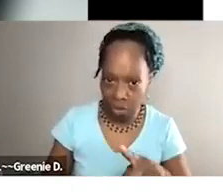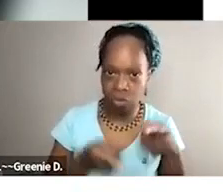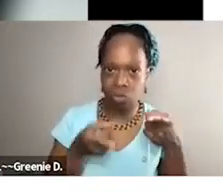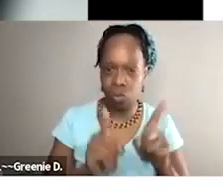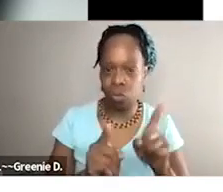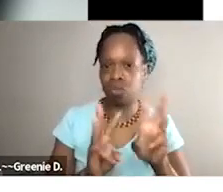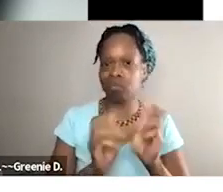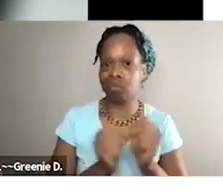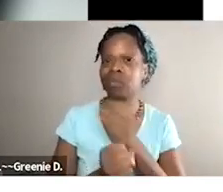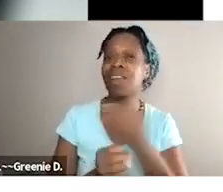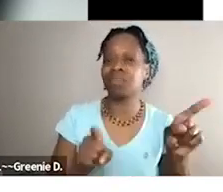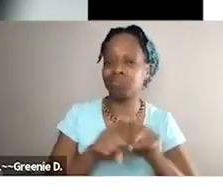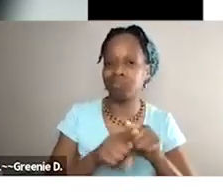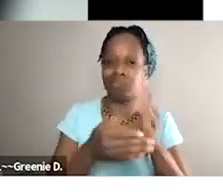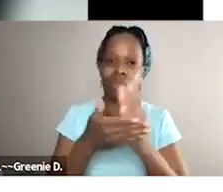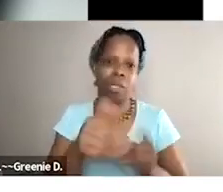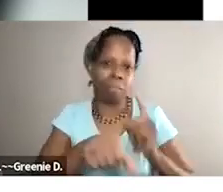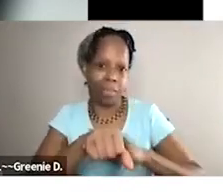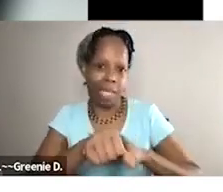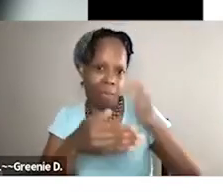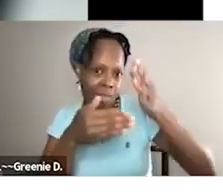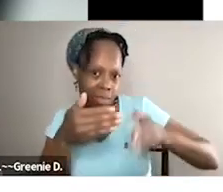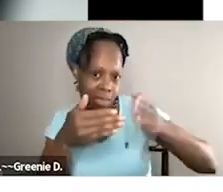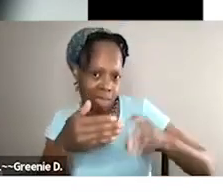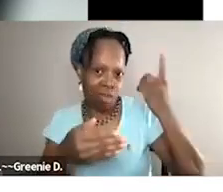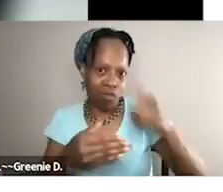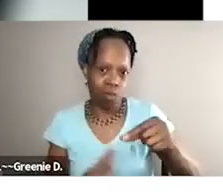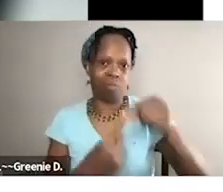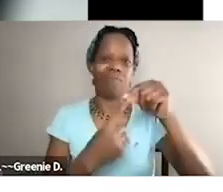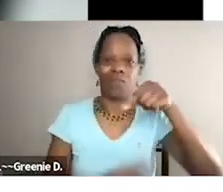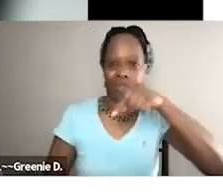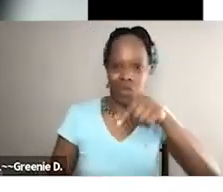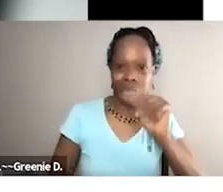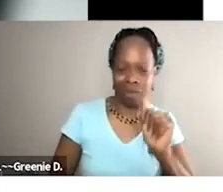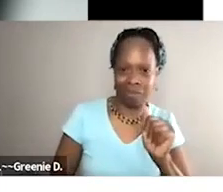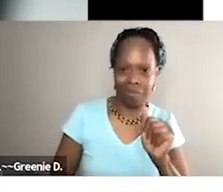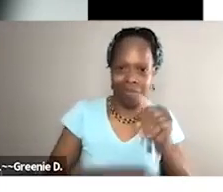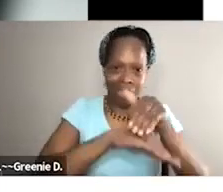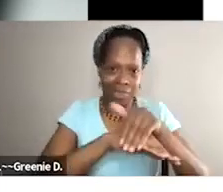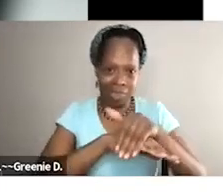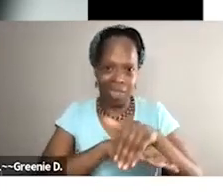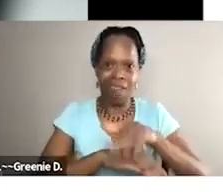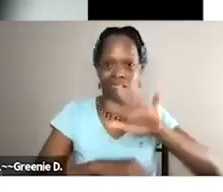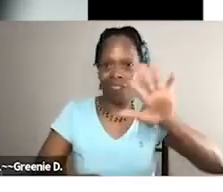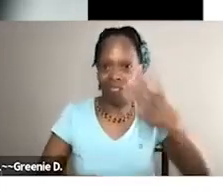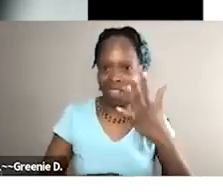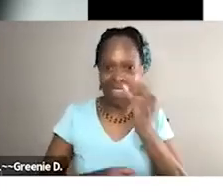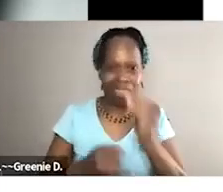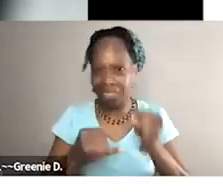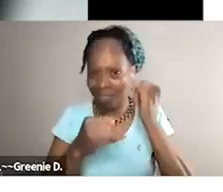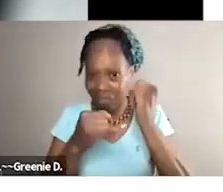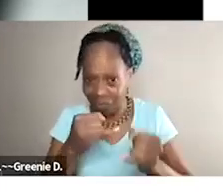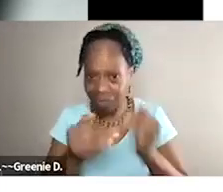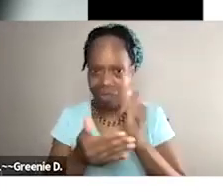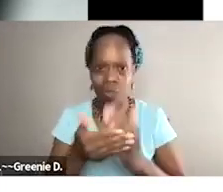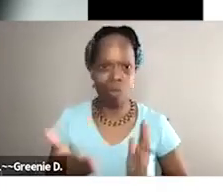questions at that time as well. Tonight is the fifth and final part of our series,